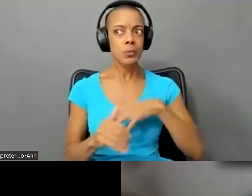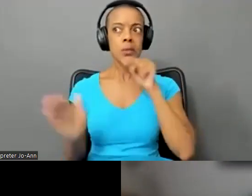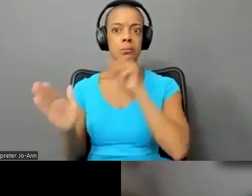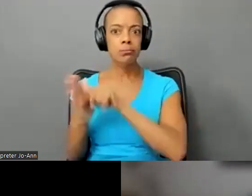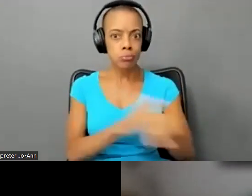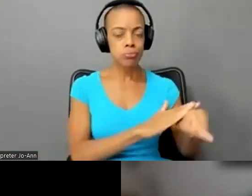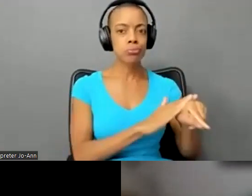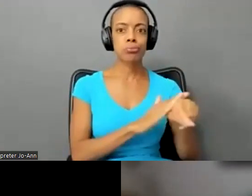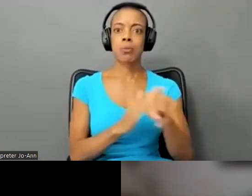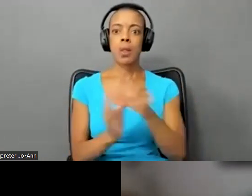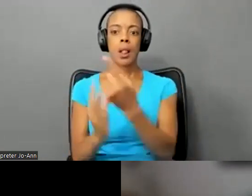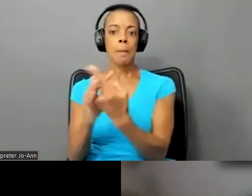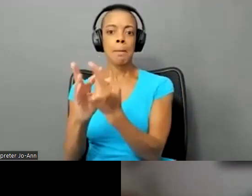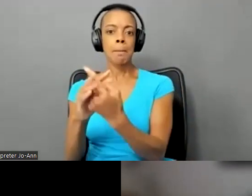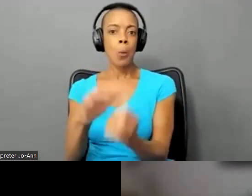this rapid,